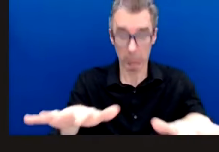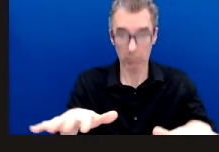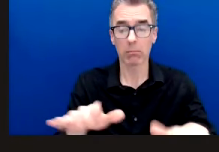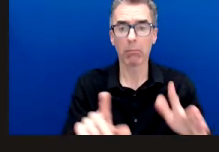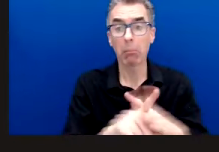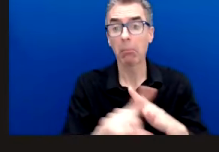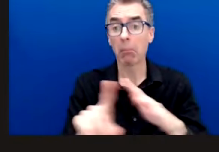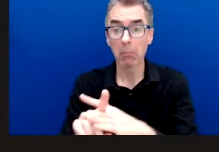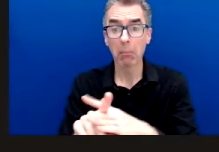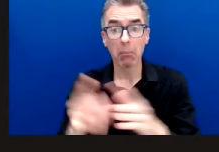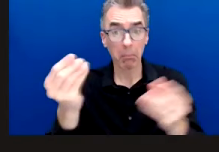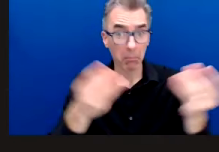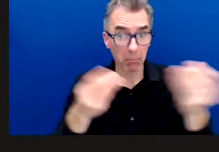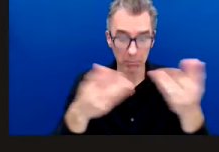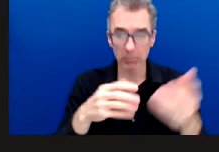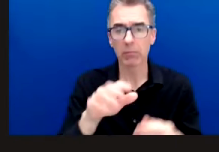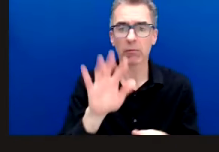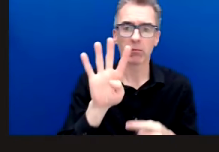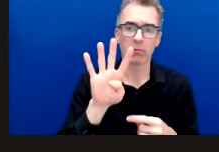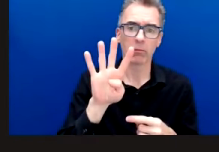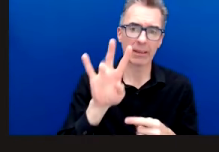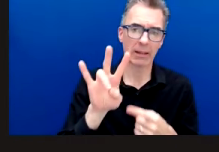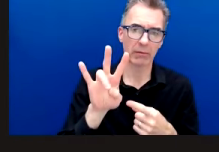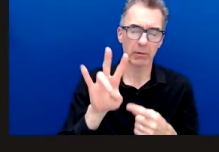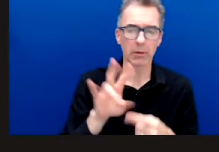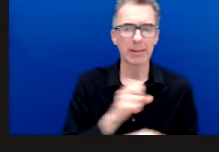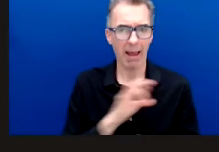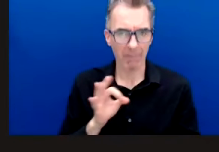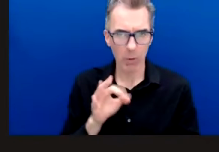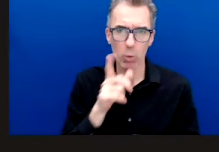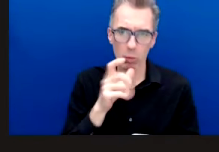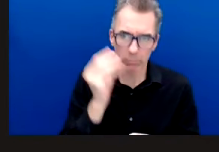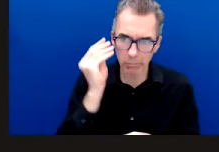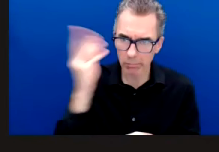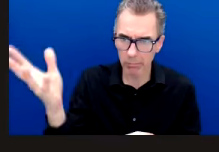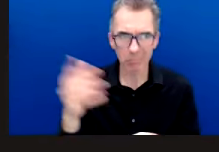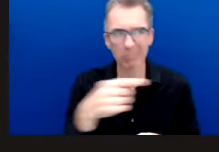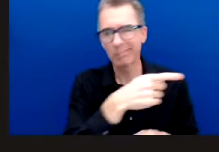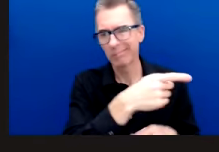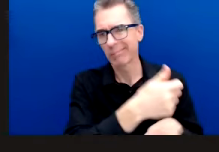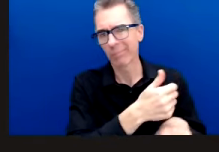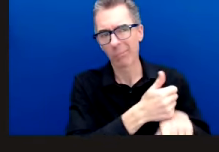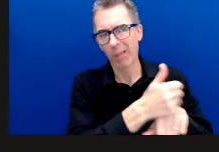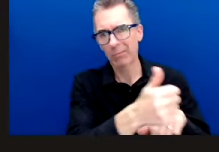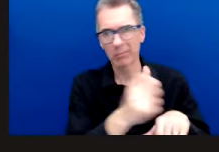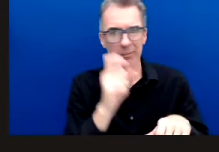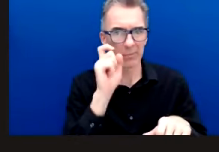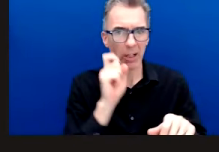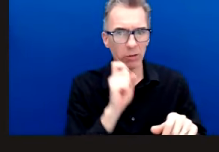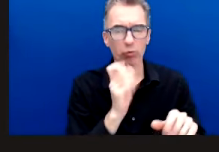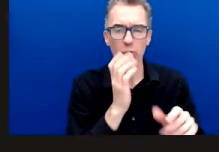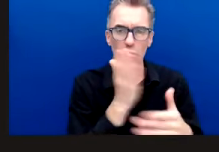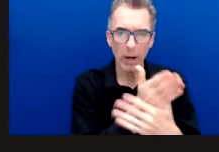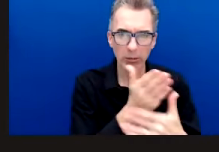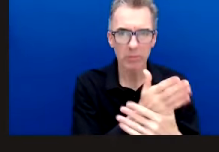47 employee Title IX reports that involved allegations of sexual harassment, sexual assault,